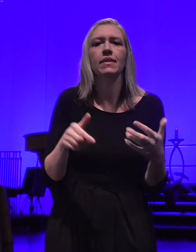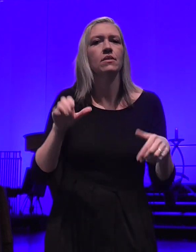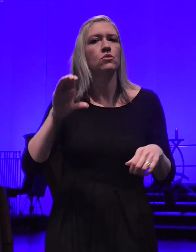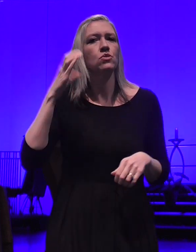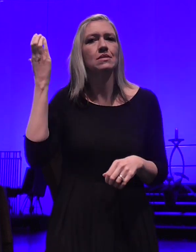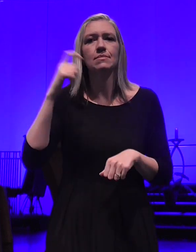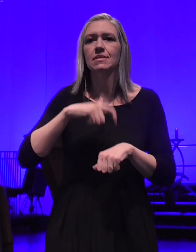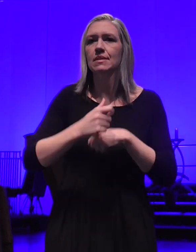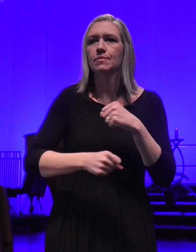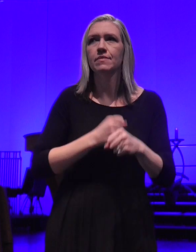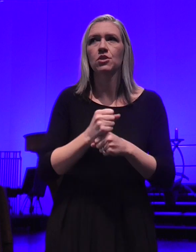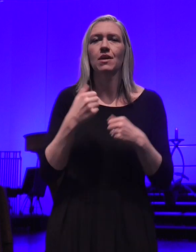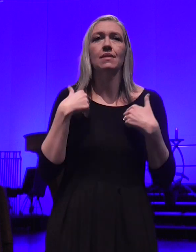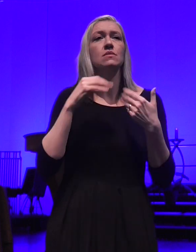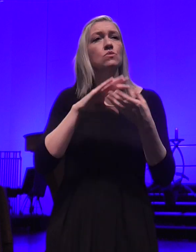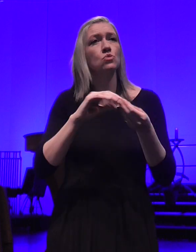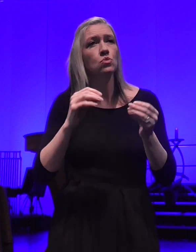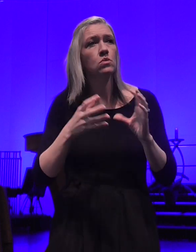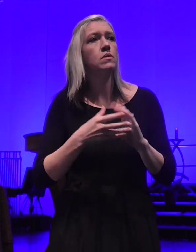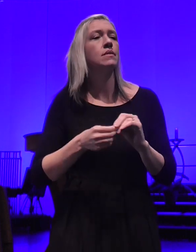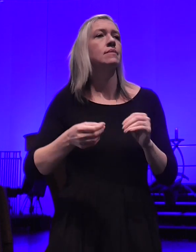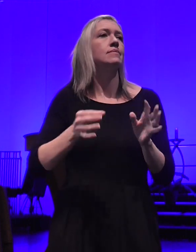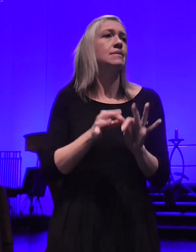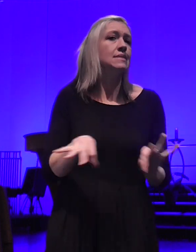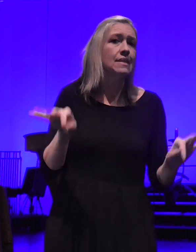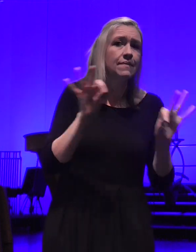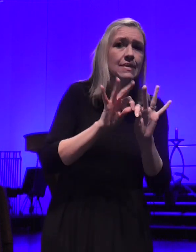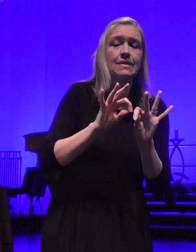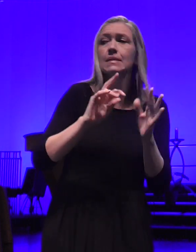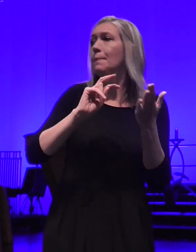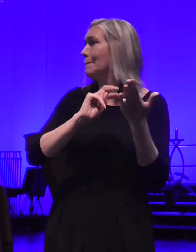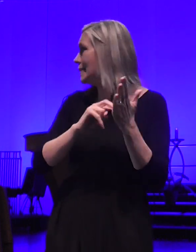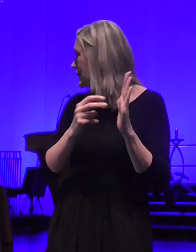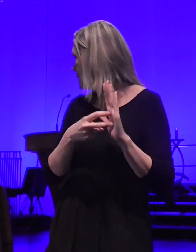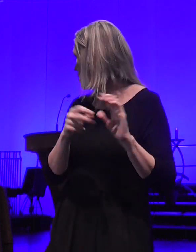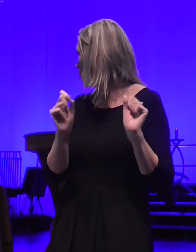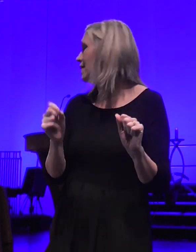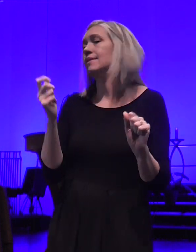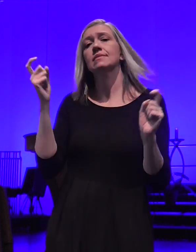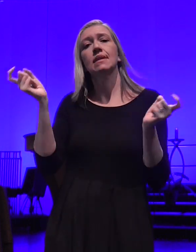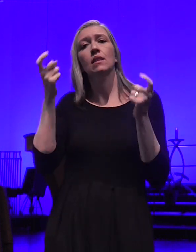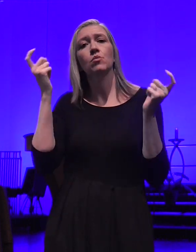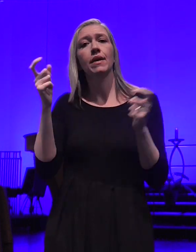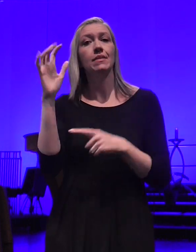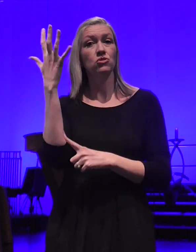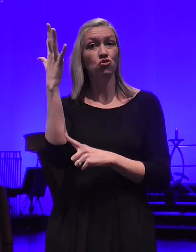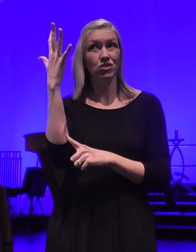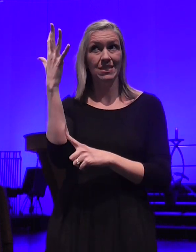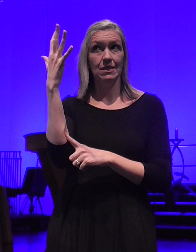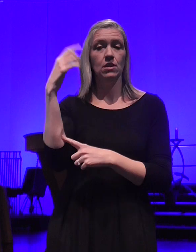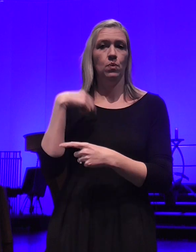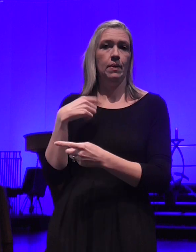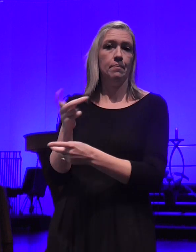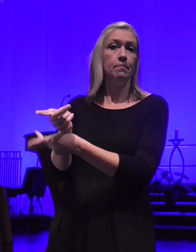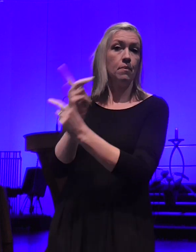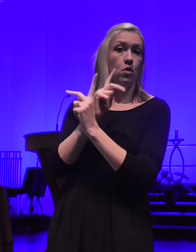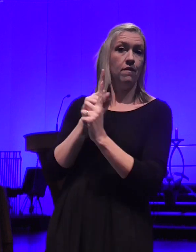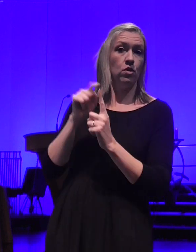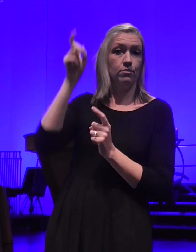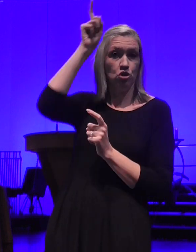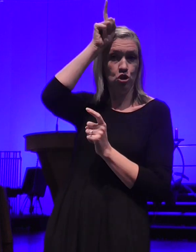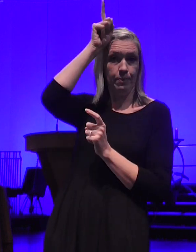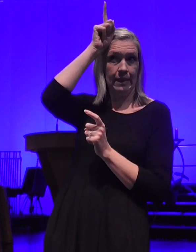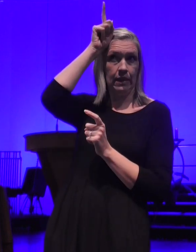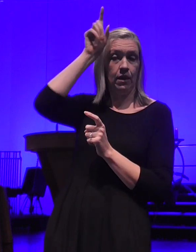has significance and meaning that we can celebrate. The Christmas tree, which we import from Germany, is all